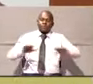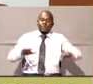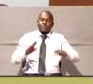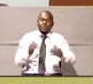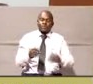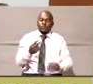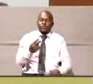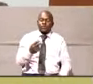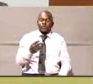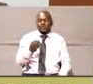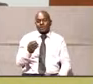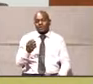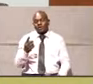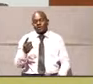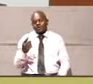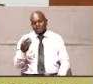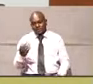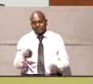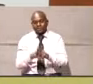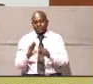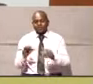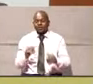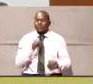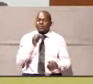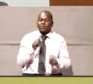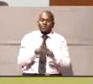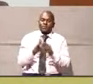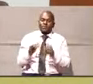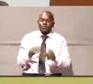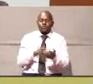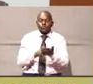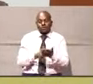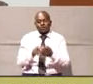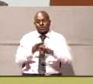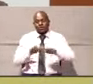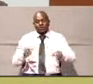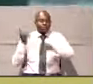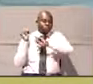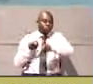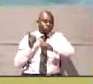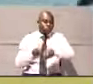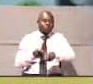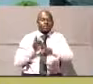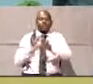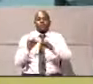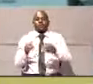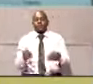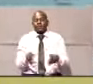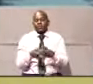in 2003, a one George Wanjala, an elder in Sereko, claimed the land using torture and intimidation, and a life was